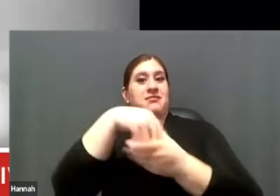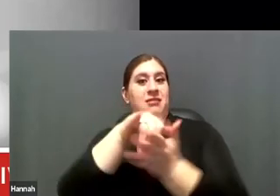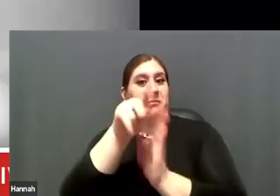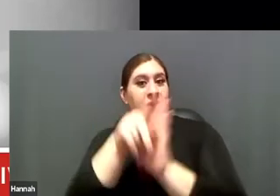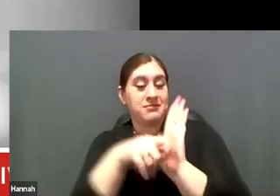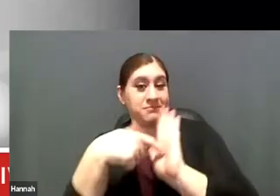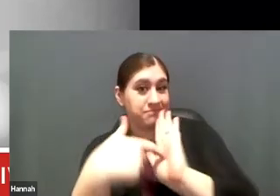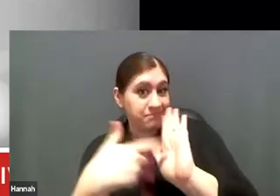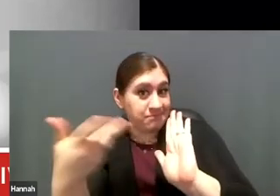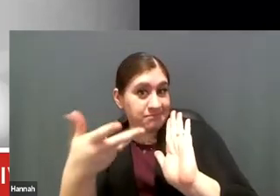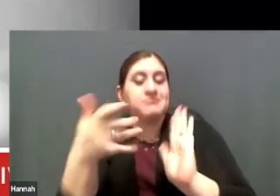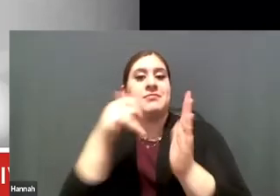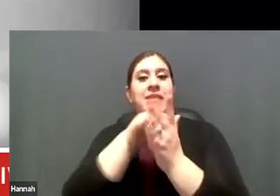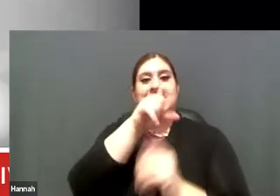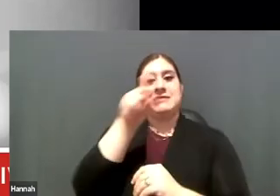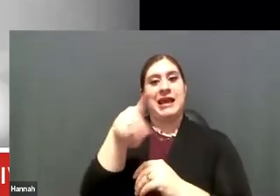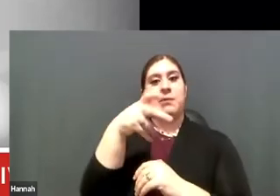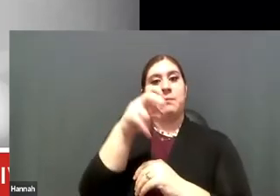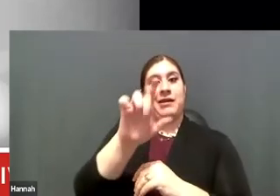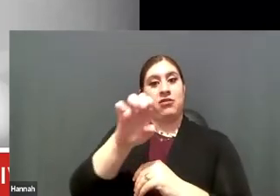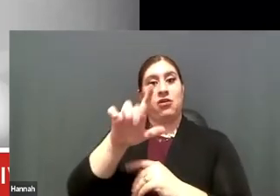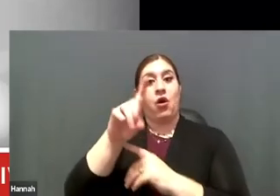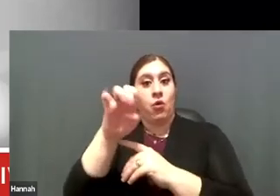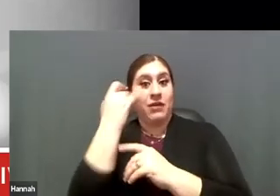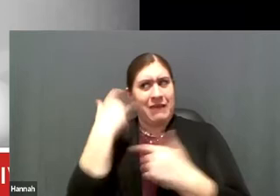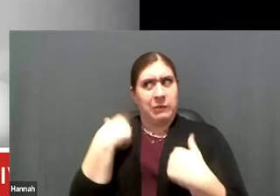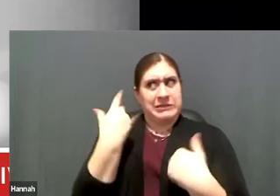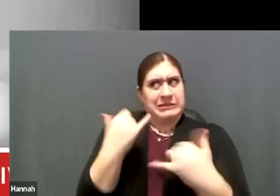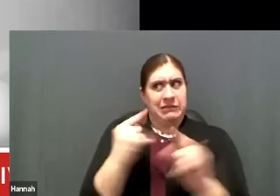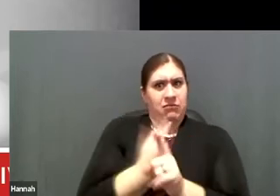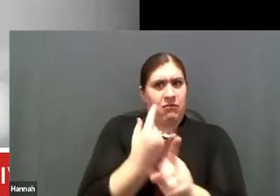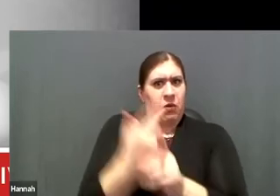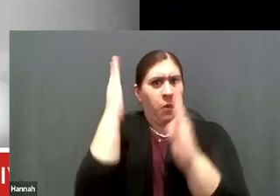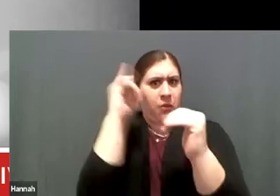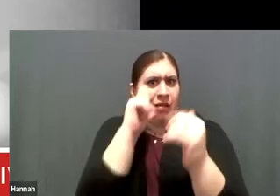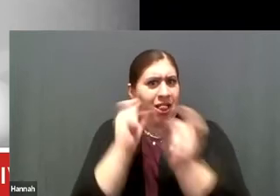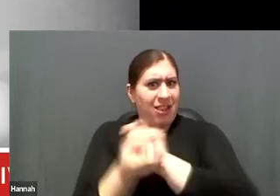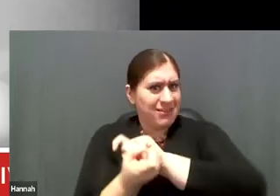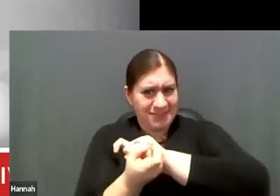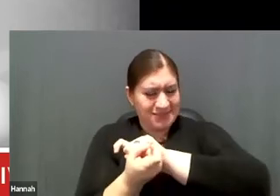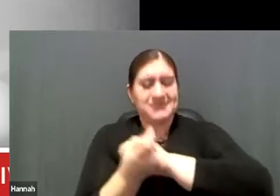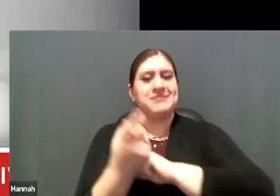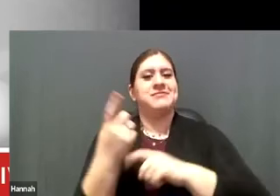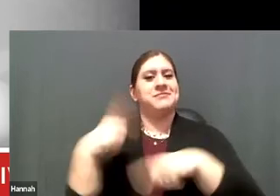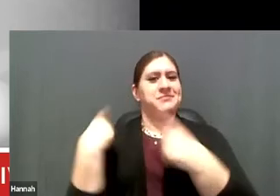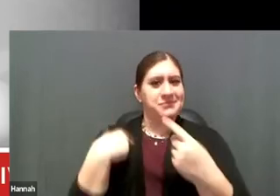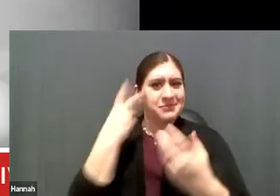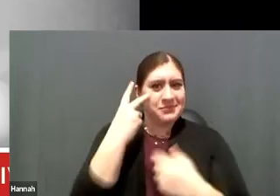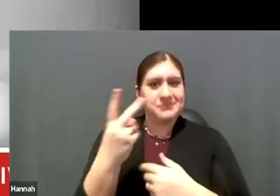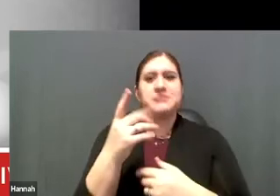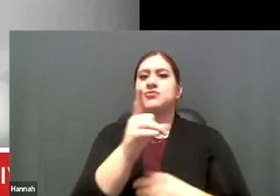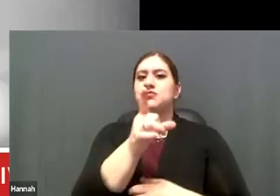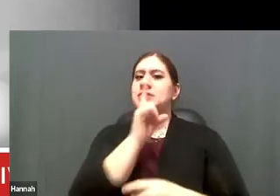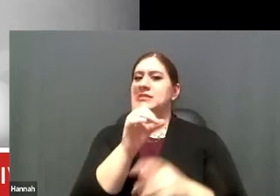example, in the Texas Penal Code, if I'm still correct, and hopefully it hasn't changed since the last time I saw this, there's very